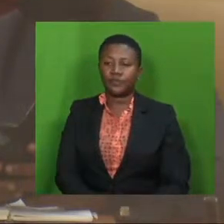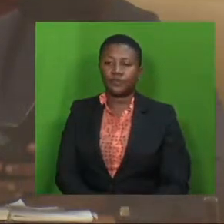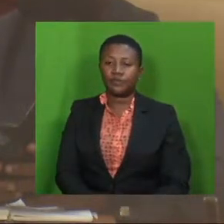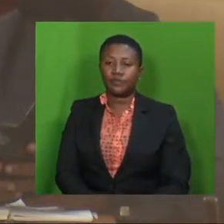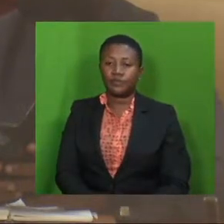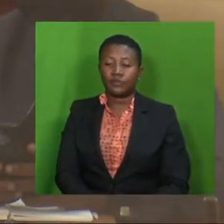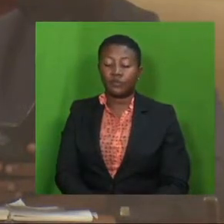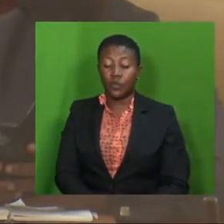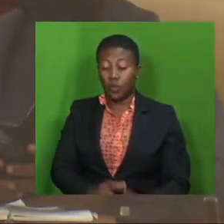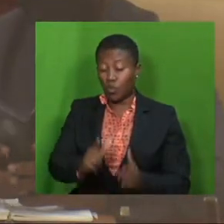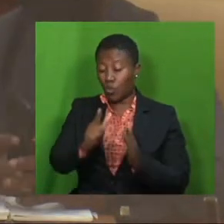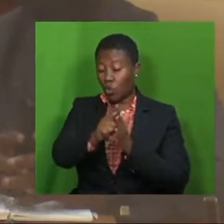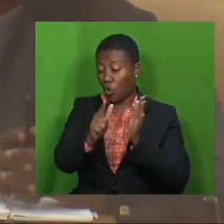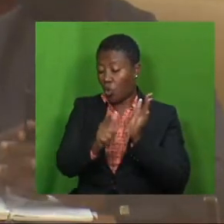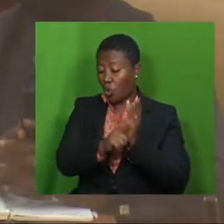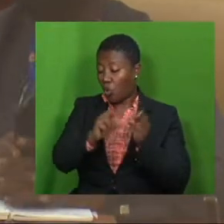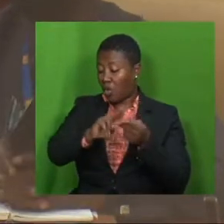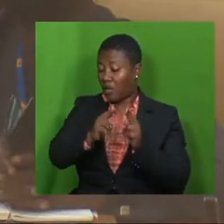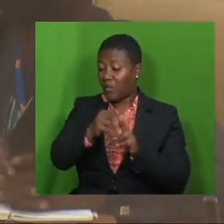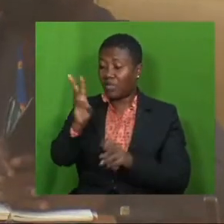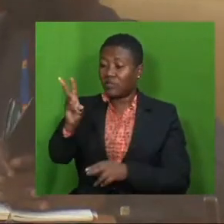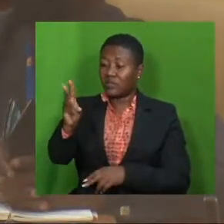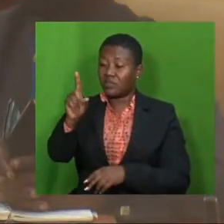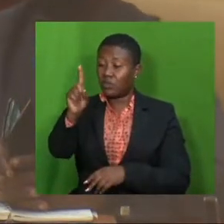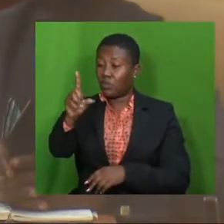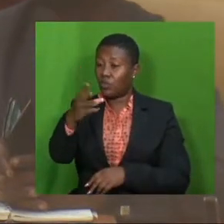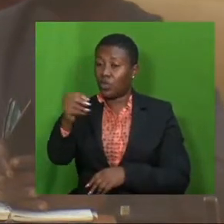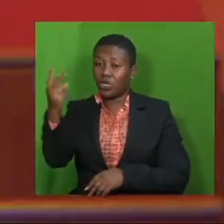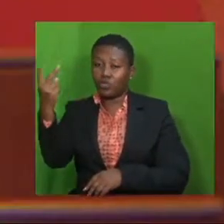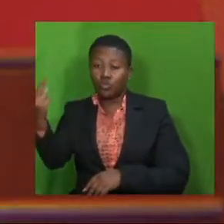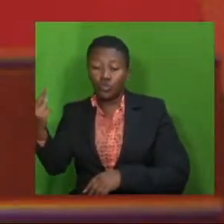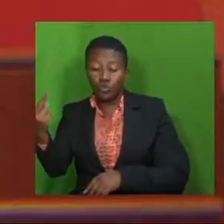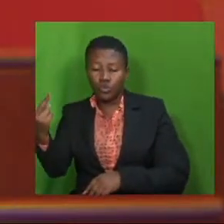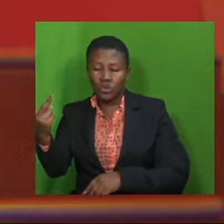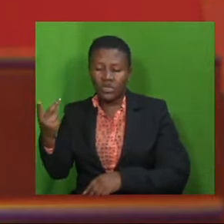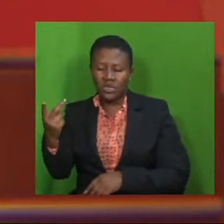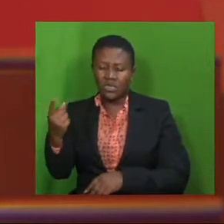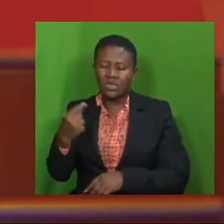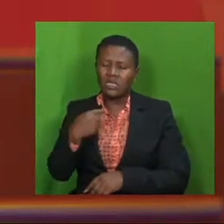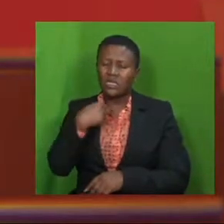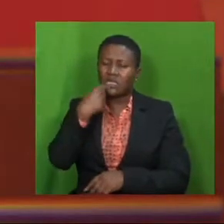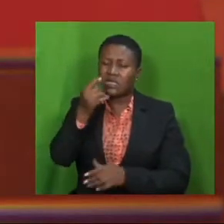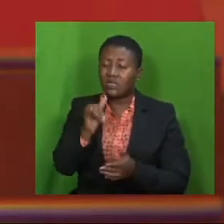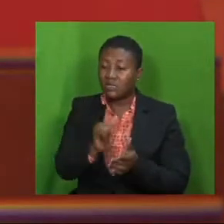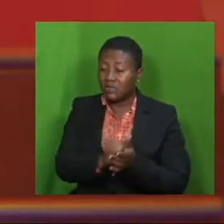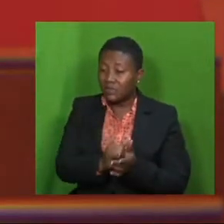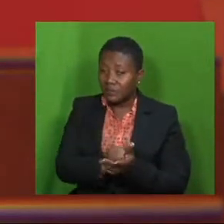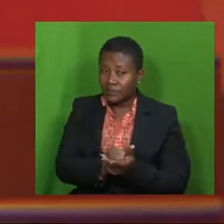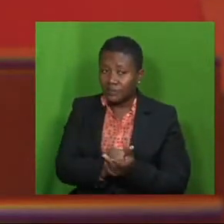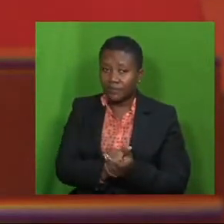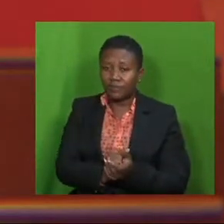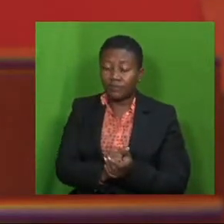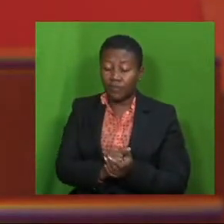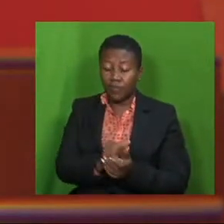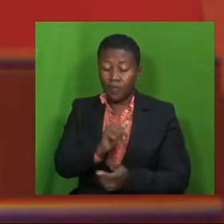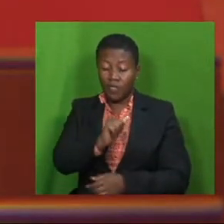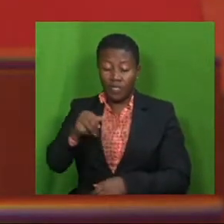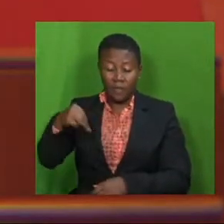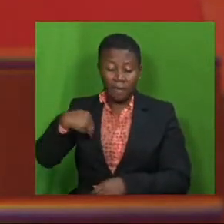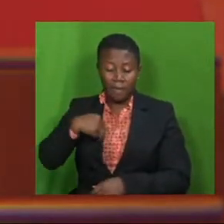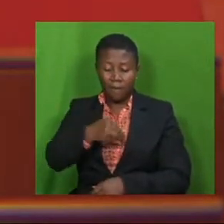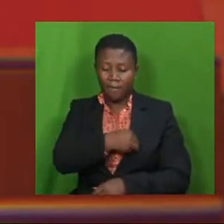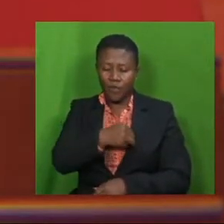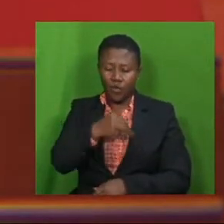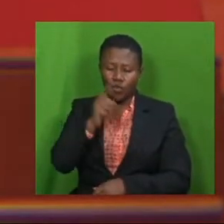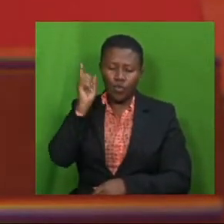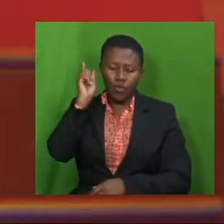Standing Order 16.1 and 2 stresses further that, I quote, "A member shall not absent himself